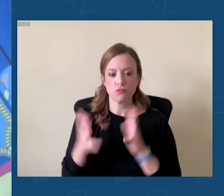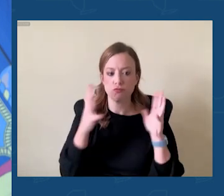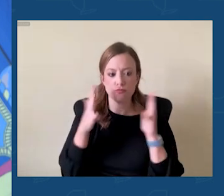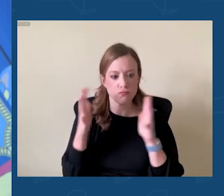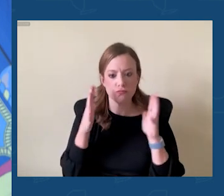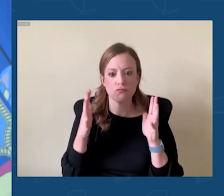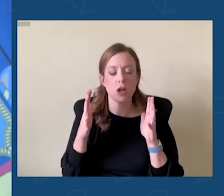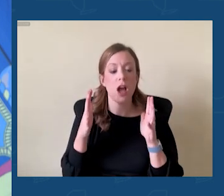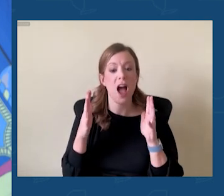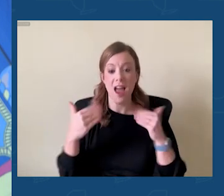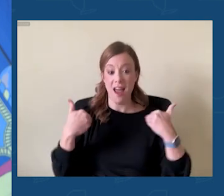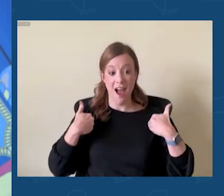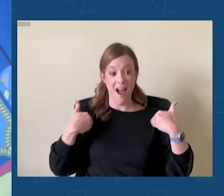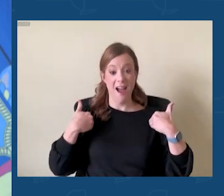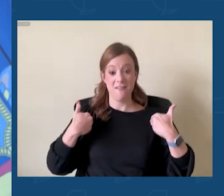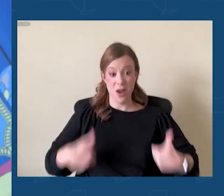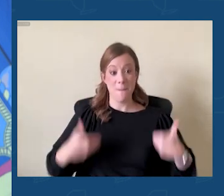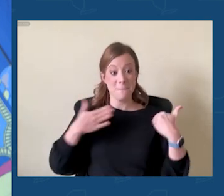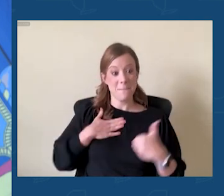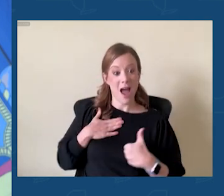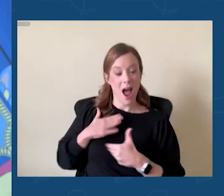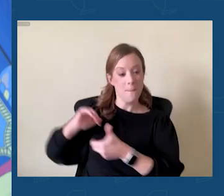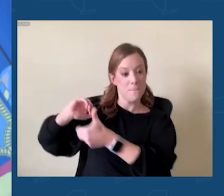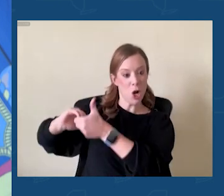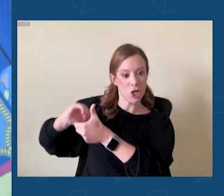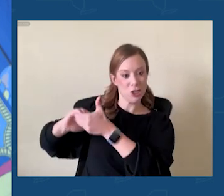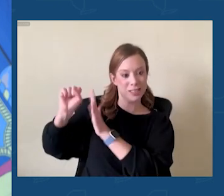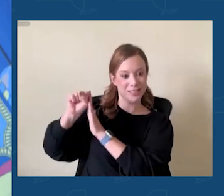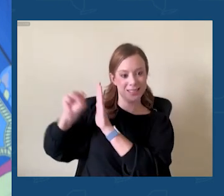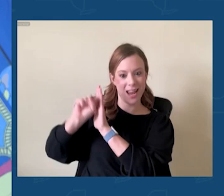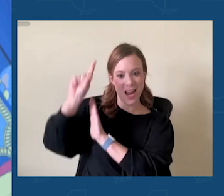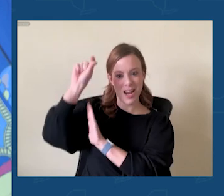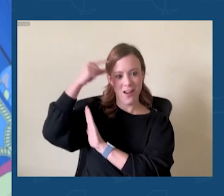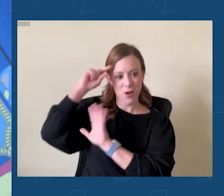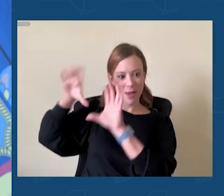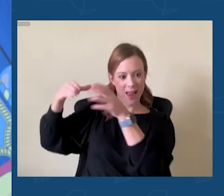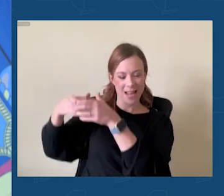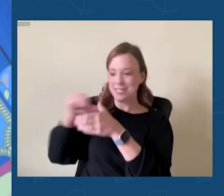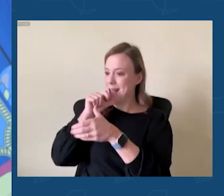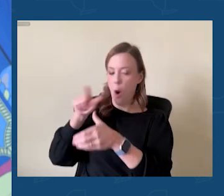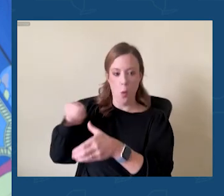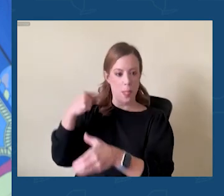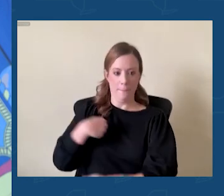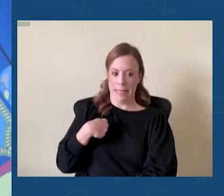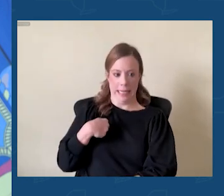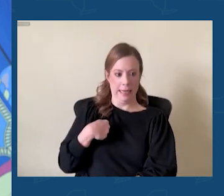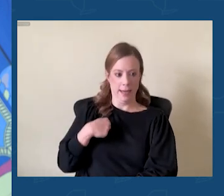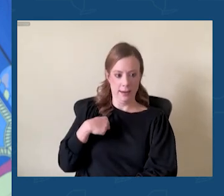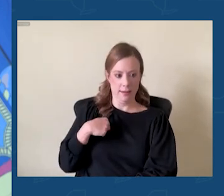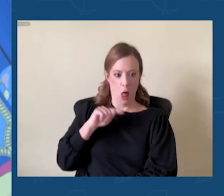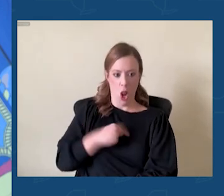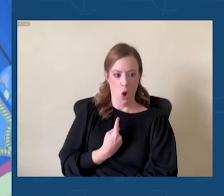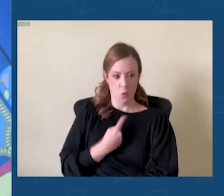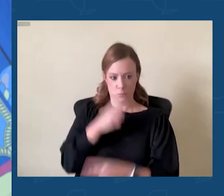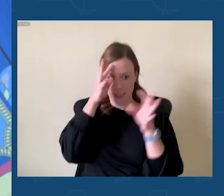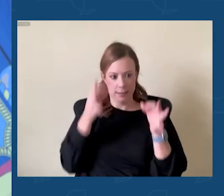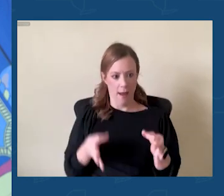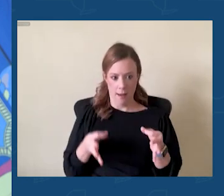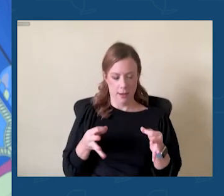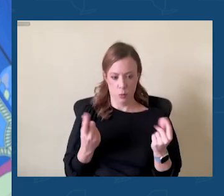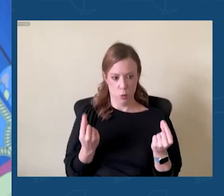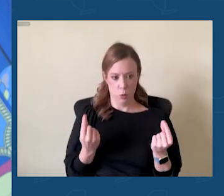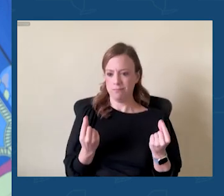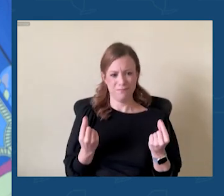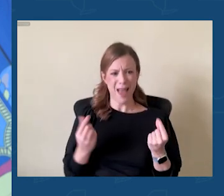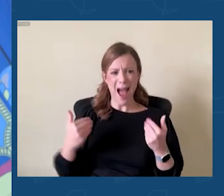And I have my partners in state government, because the governor just doesn't say, let's make this program happen. I also need partners in the Assembly